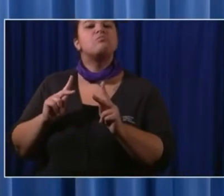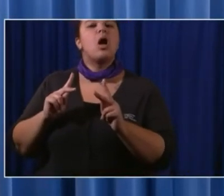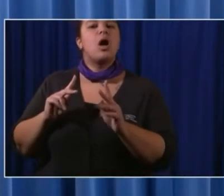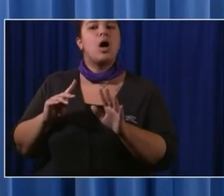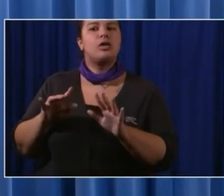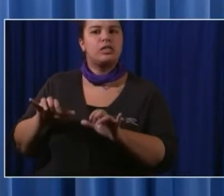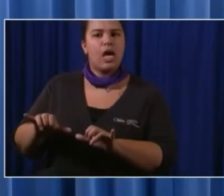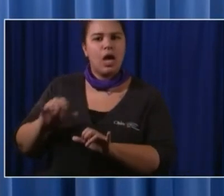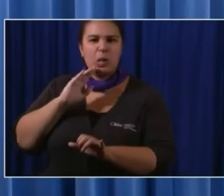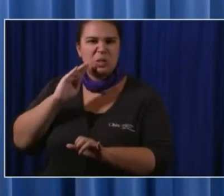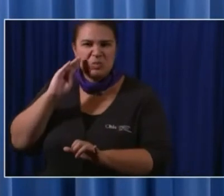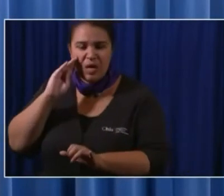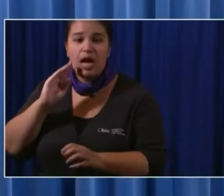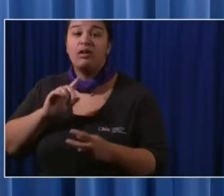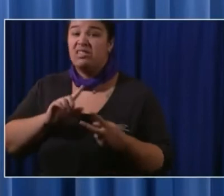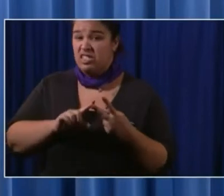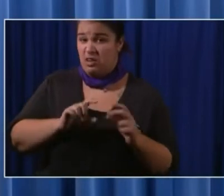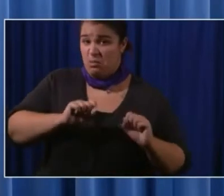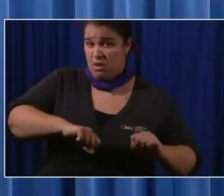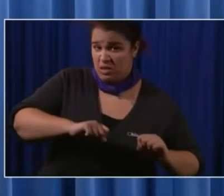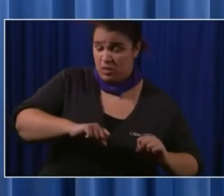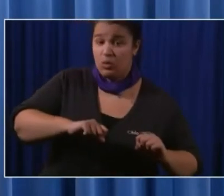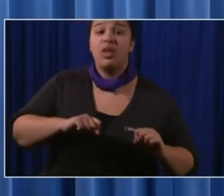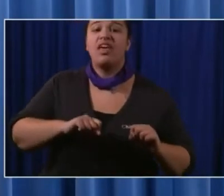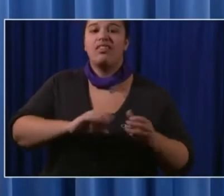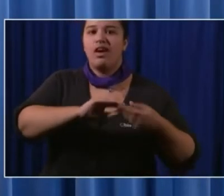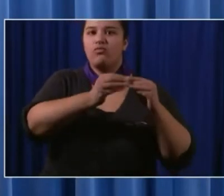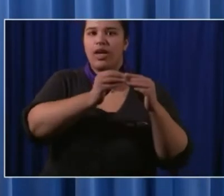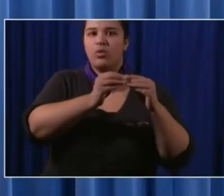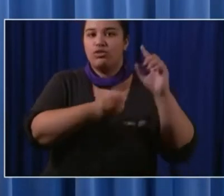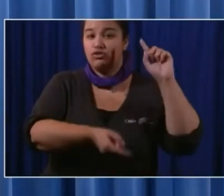will decrease in the next couple of weeks?